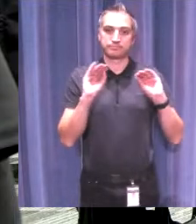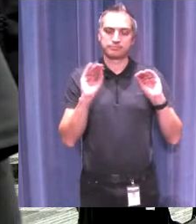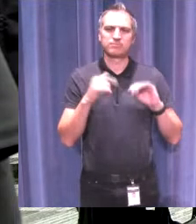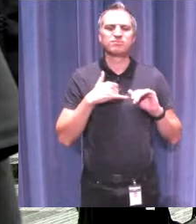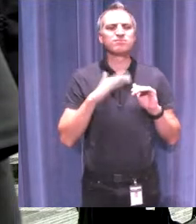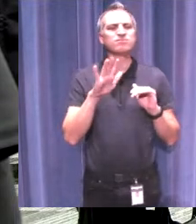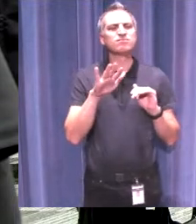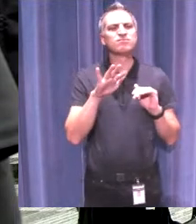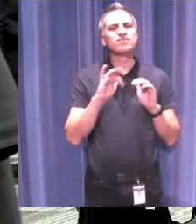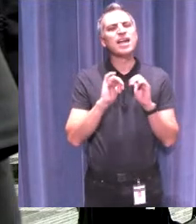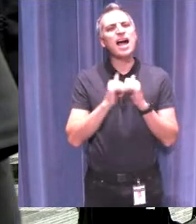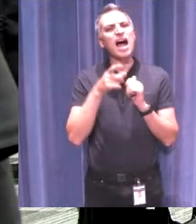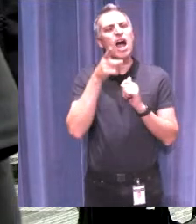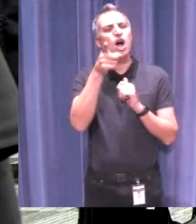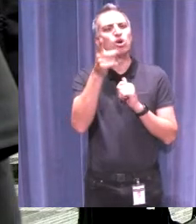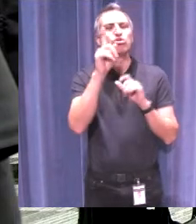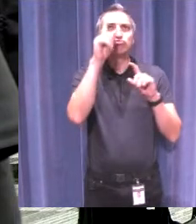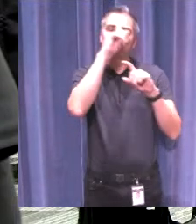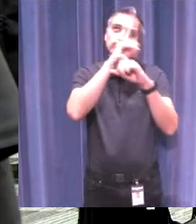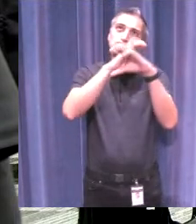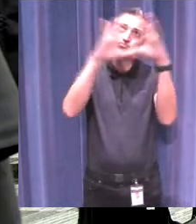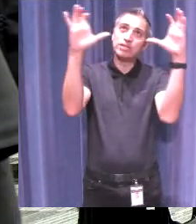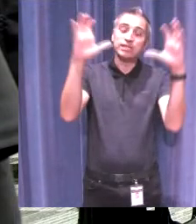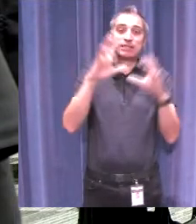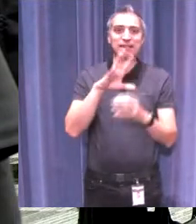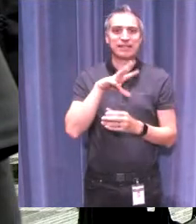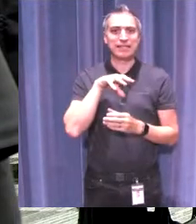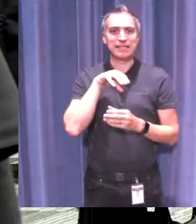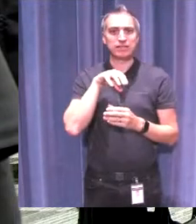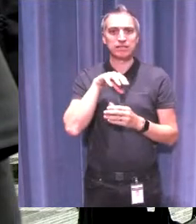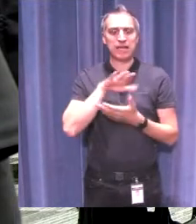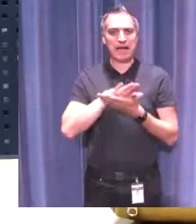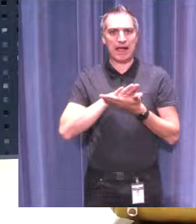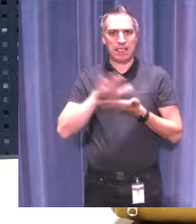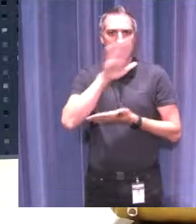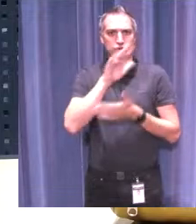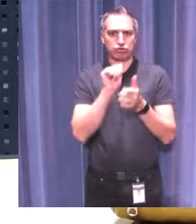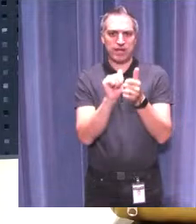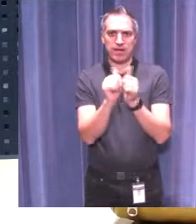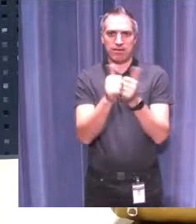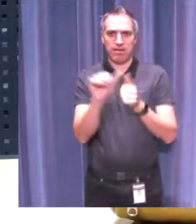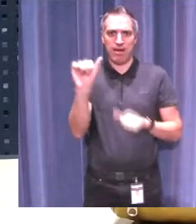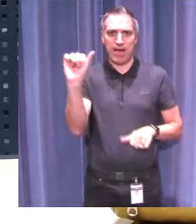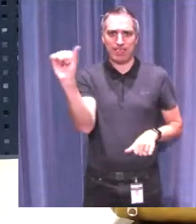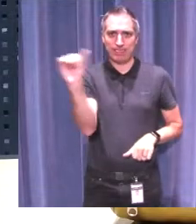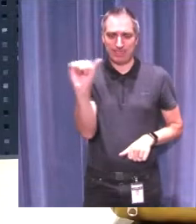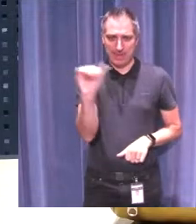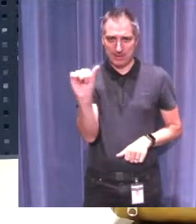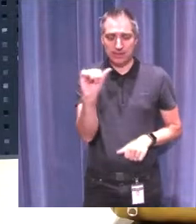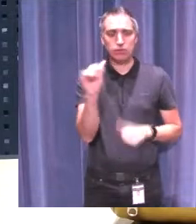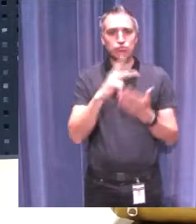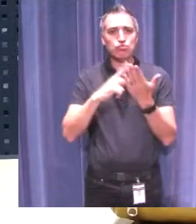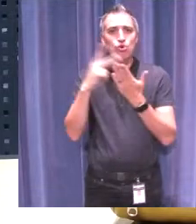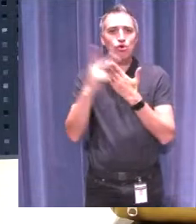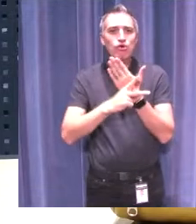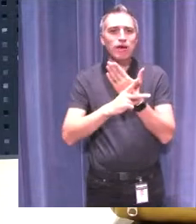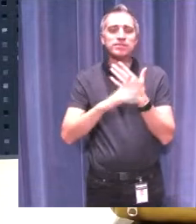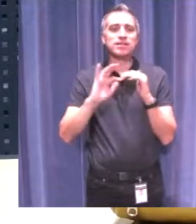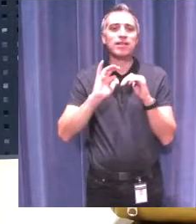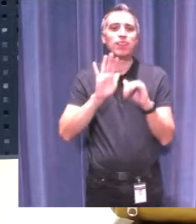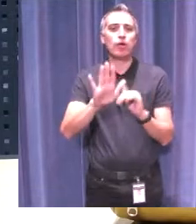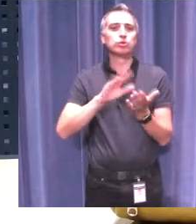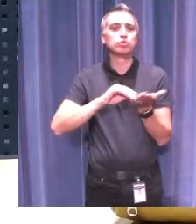intercollegiate athletic programs and student success? Well, I'm not a big expert in that because I'm anything